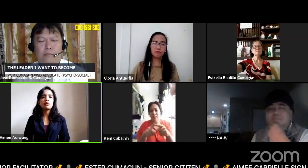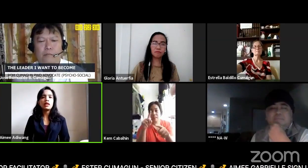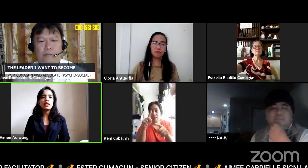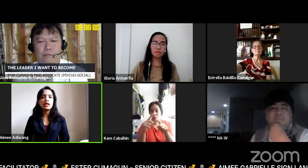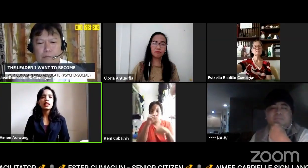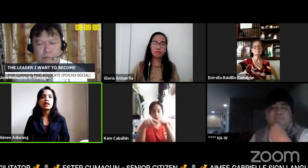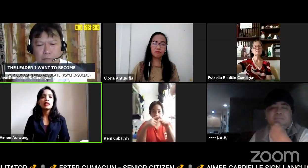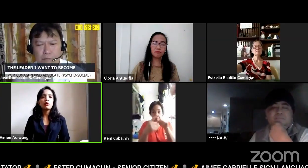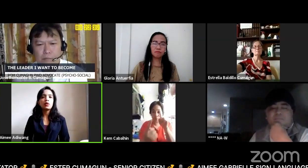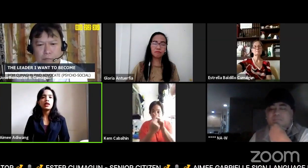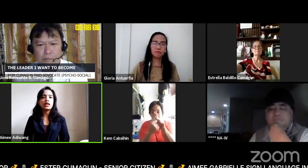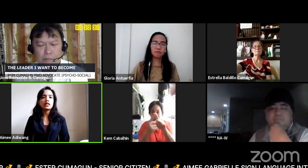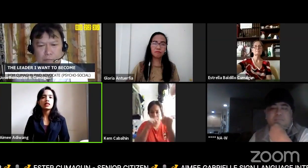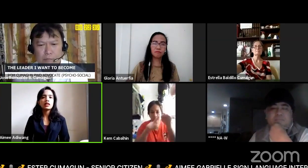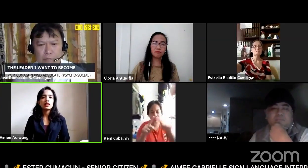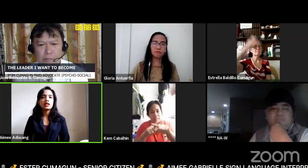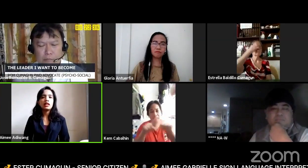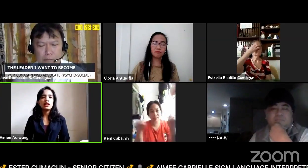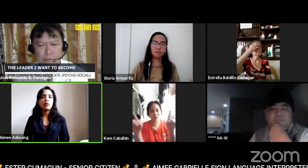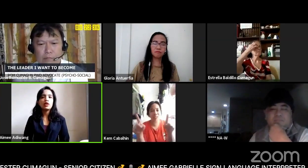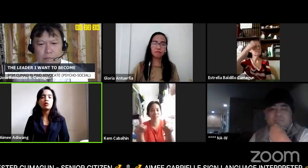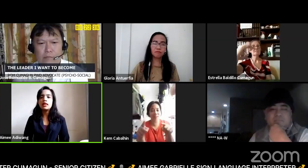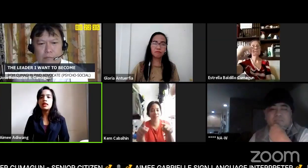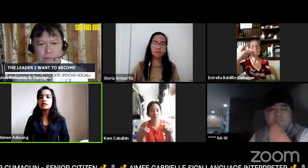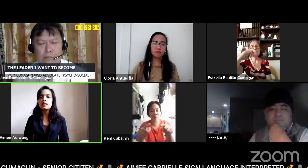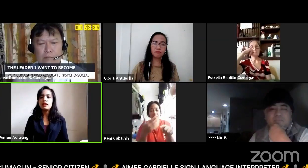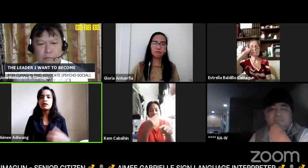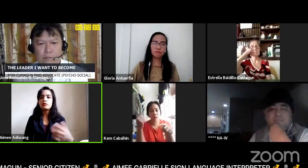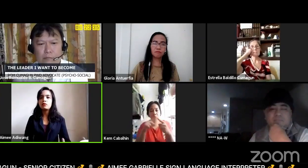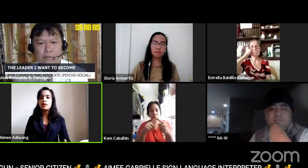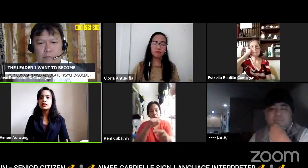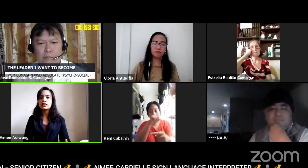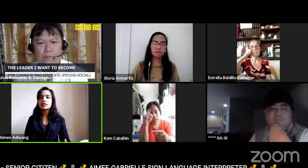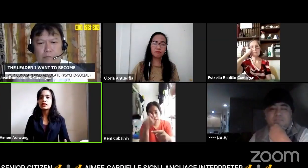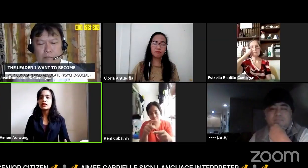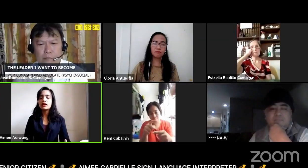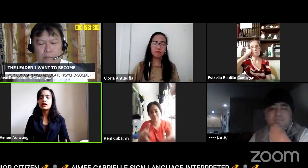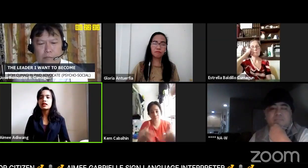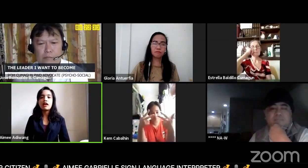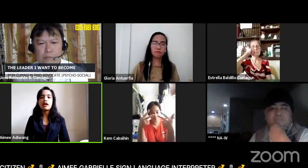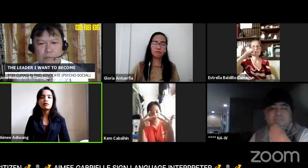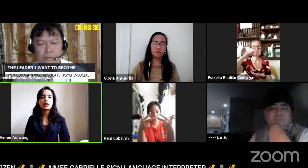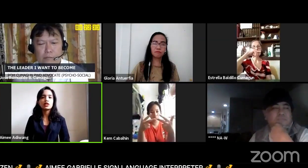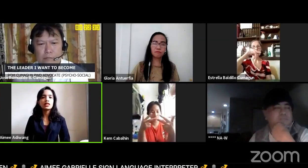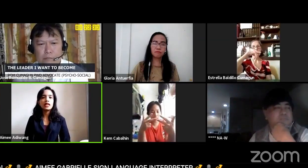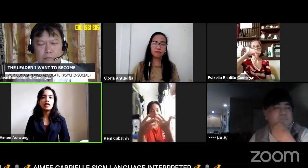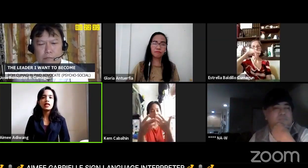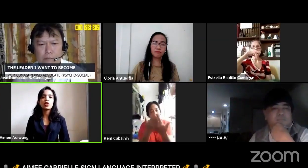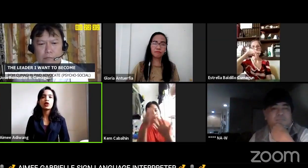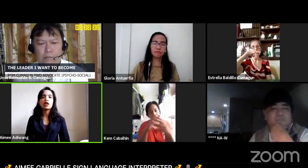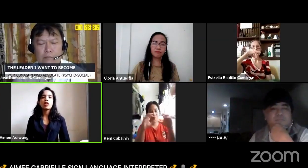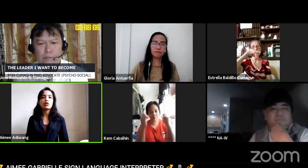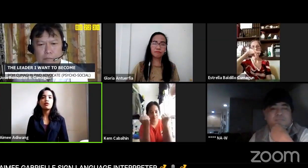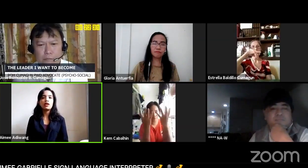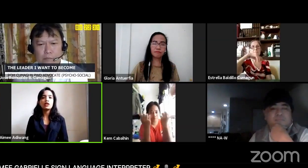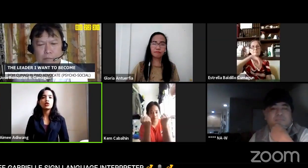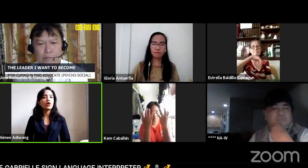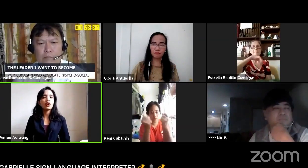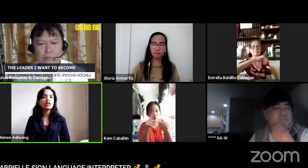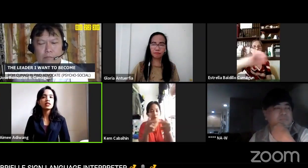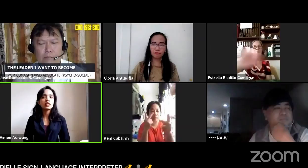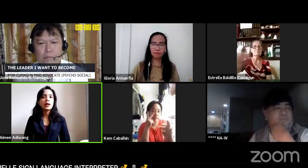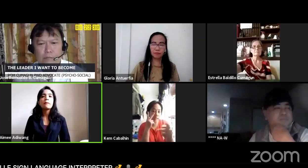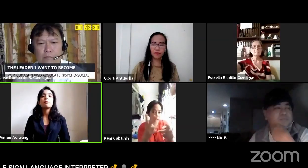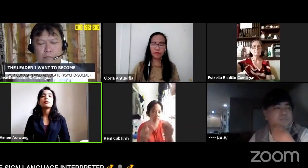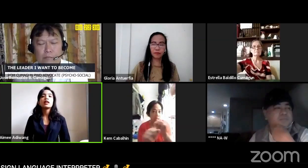because for me the book is really when you meet deaf personally or through